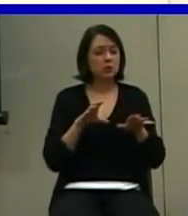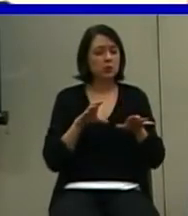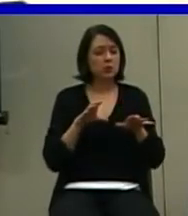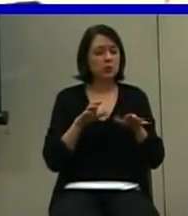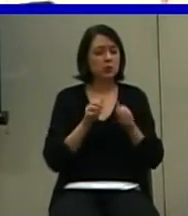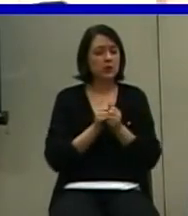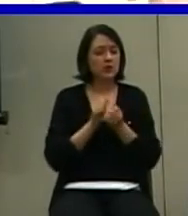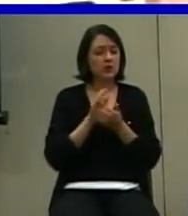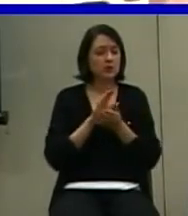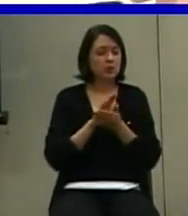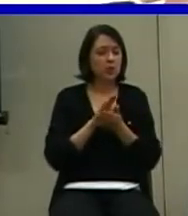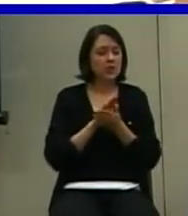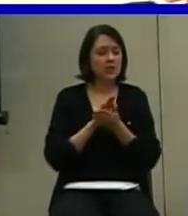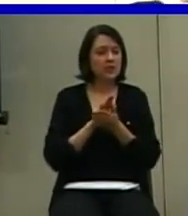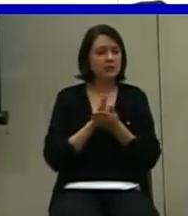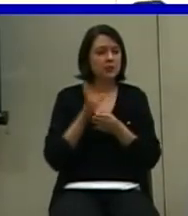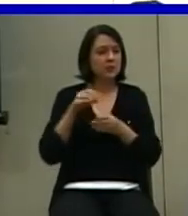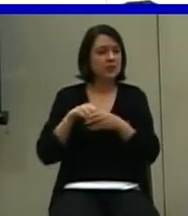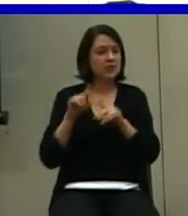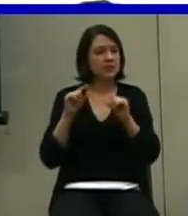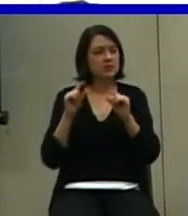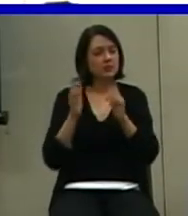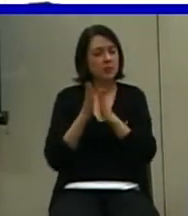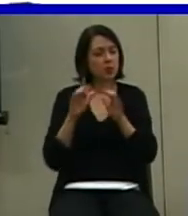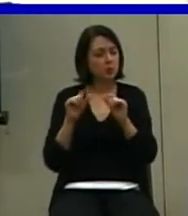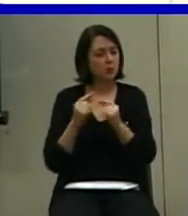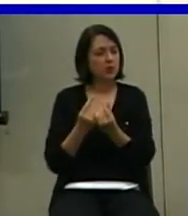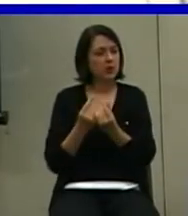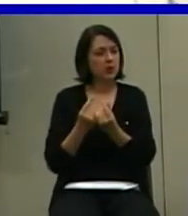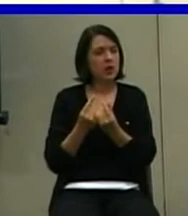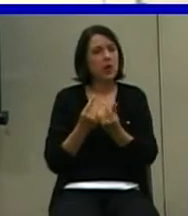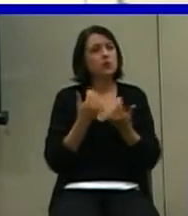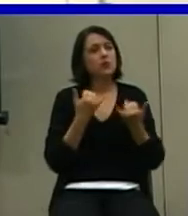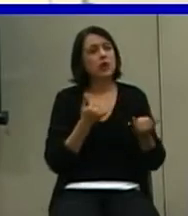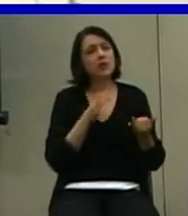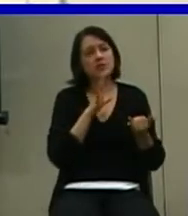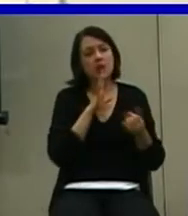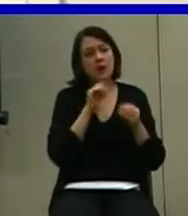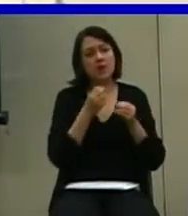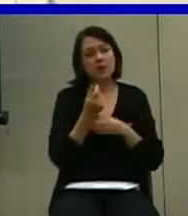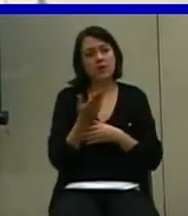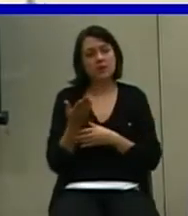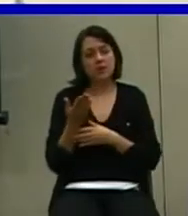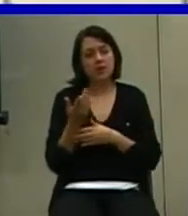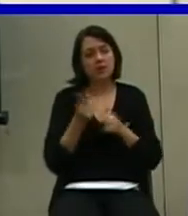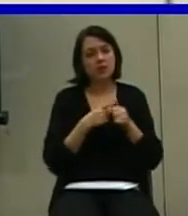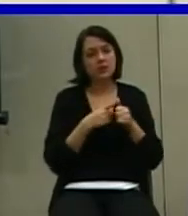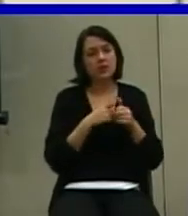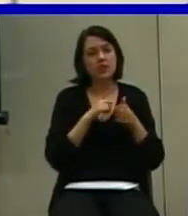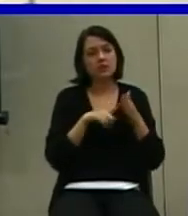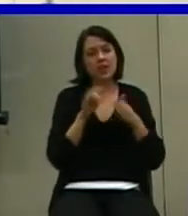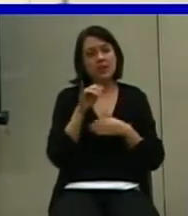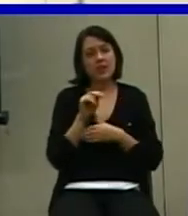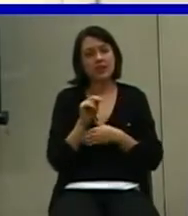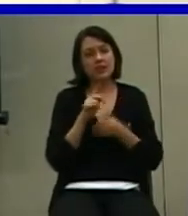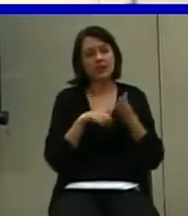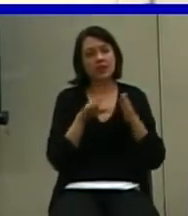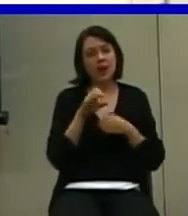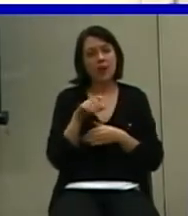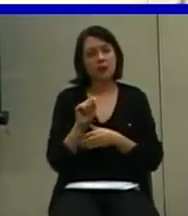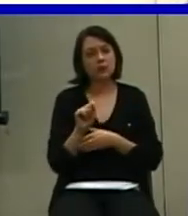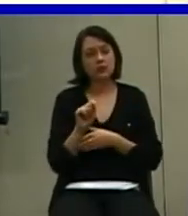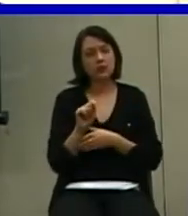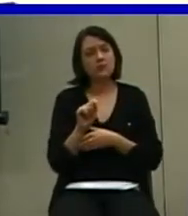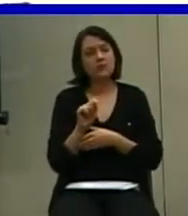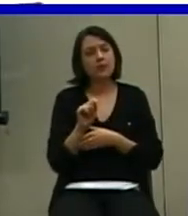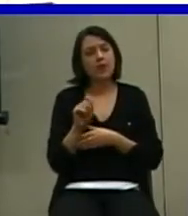but with small groups? So what I'm going to talk about today are a couple of these things. One's called check-in, check-out, which I'll describe to you. It's something